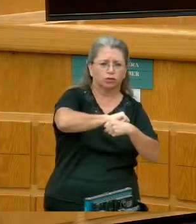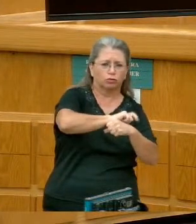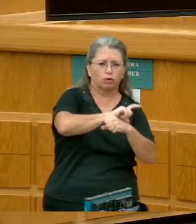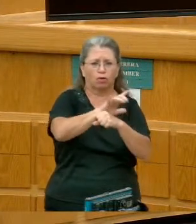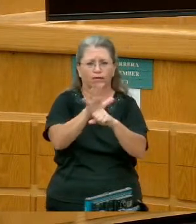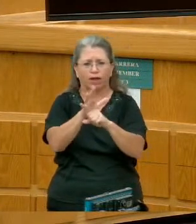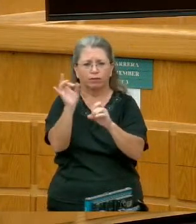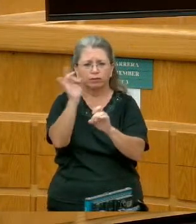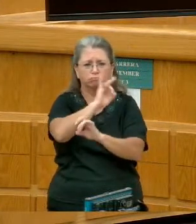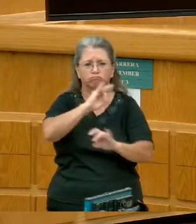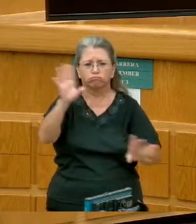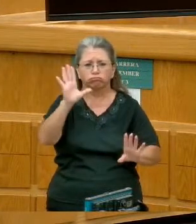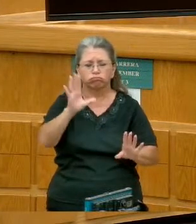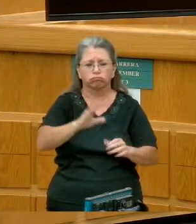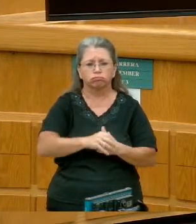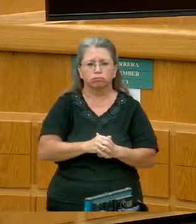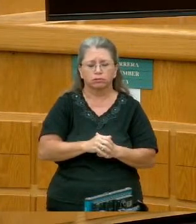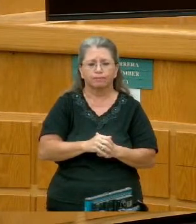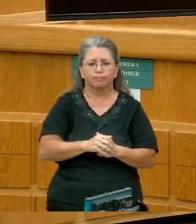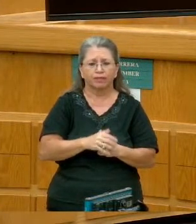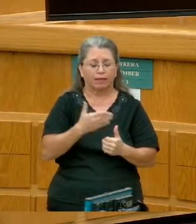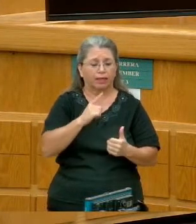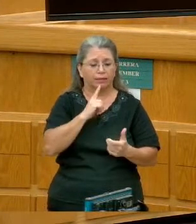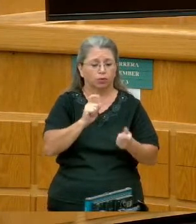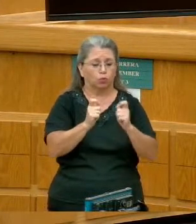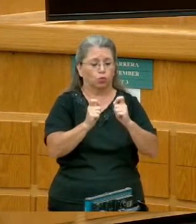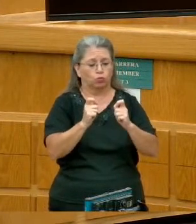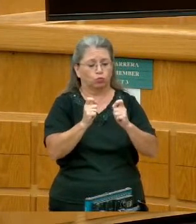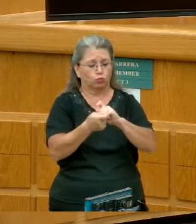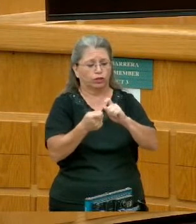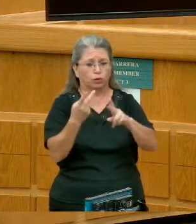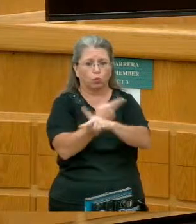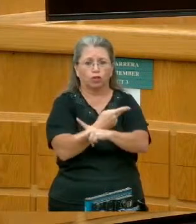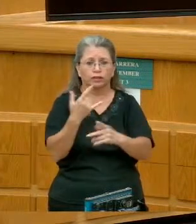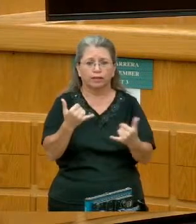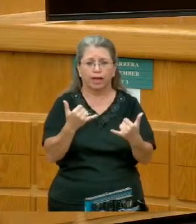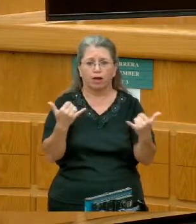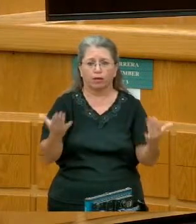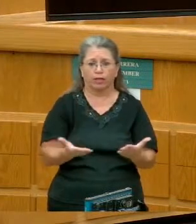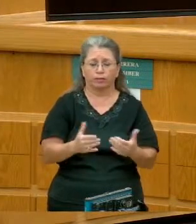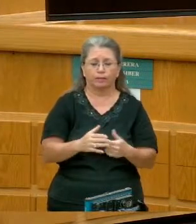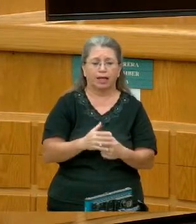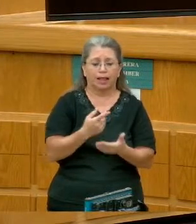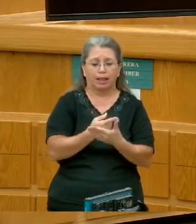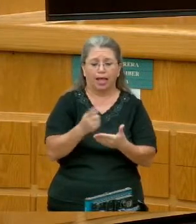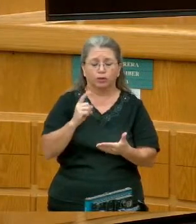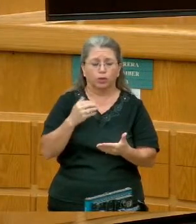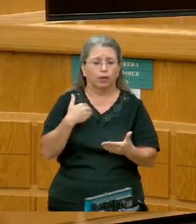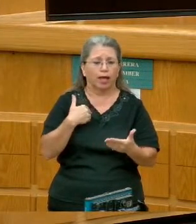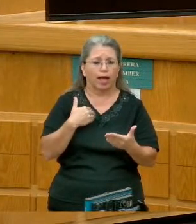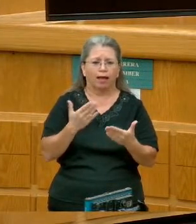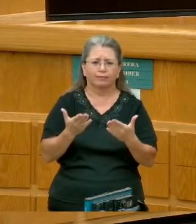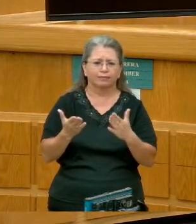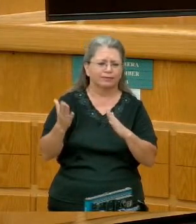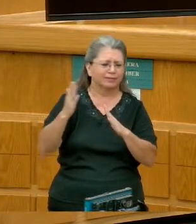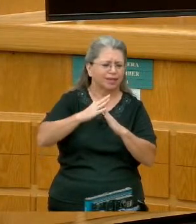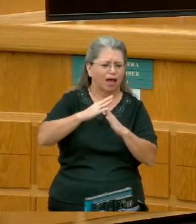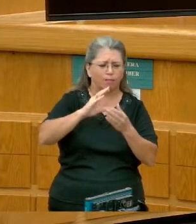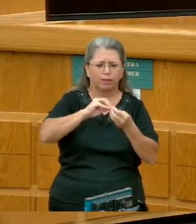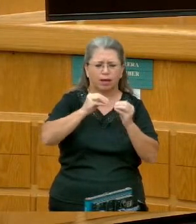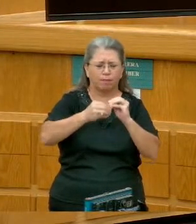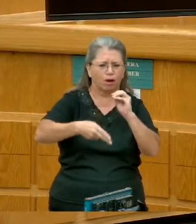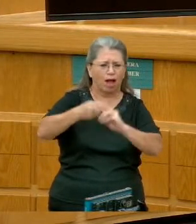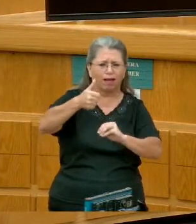here in Nueces County. And last week, we had a record number of positive tests, patients in the hospital, patients